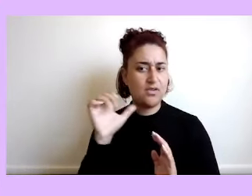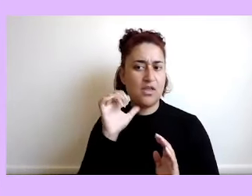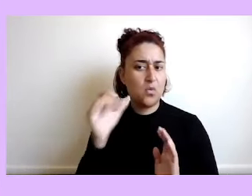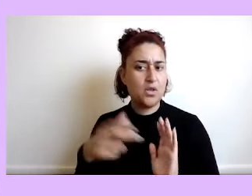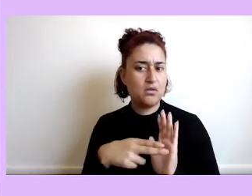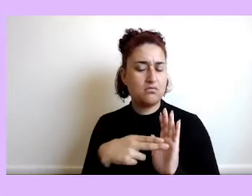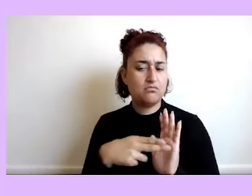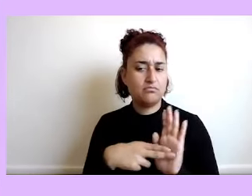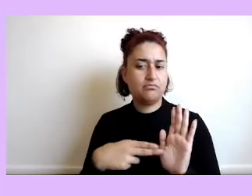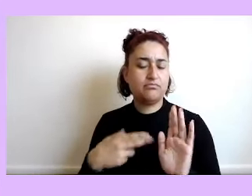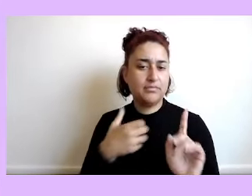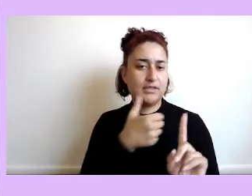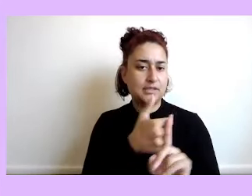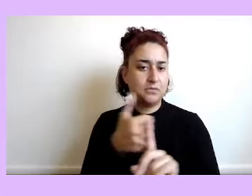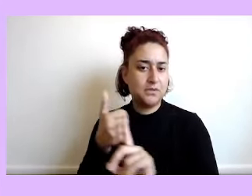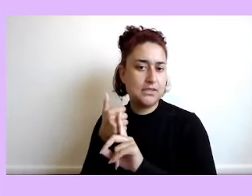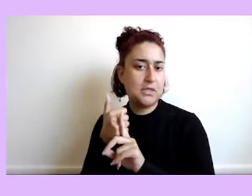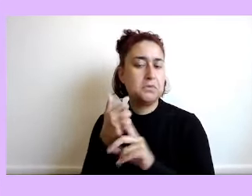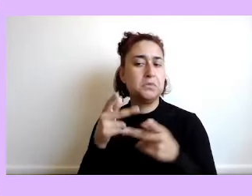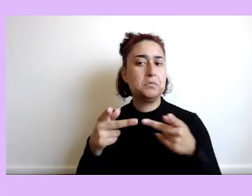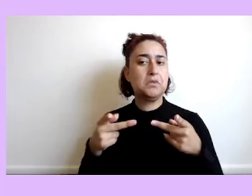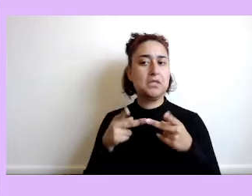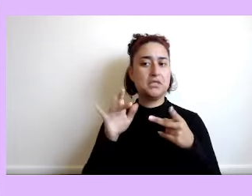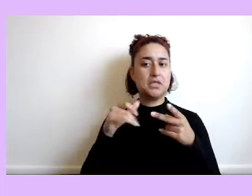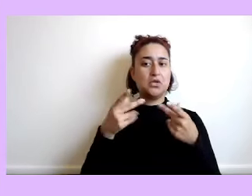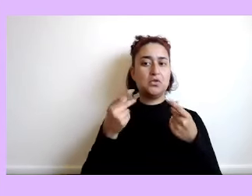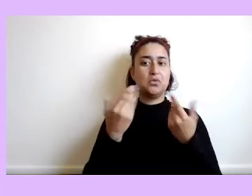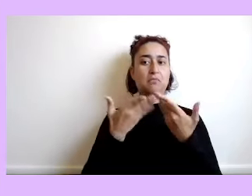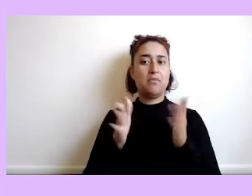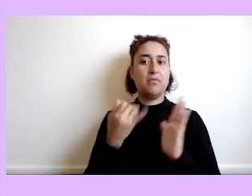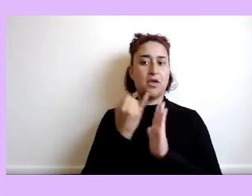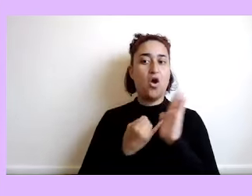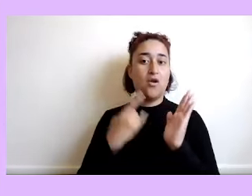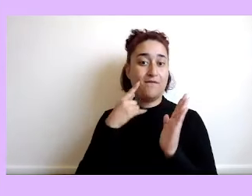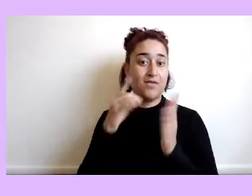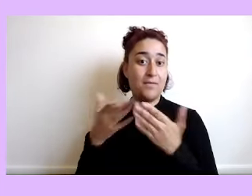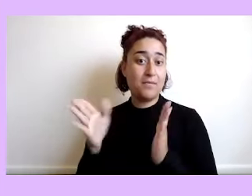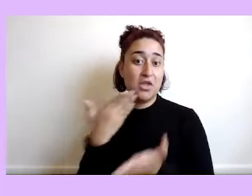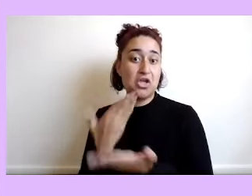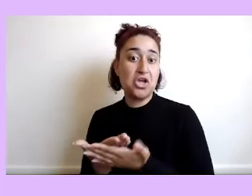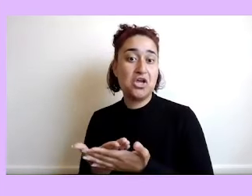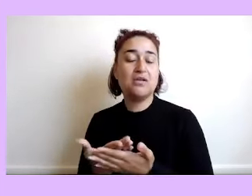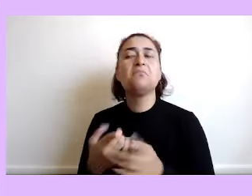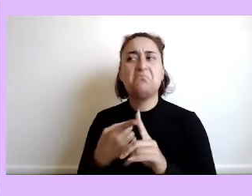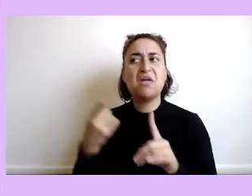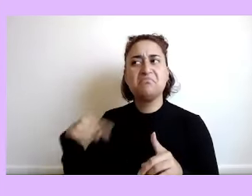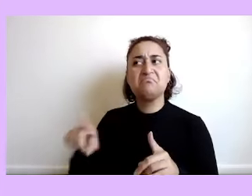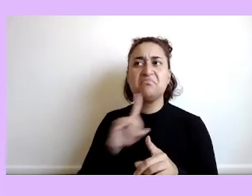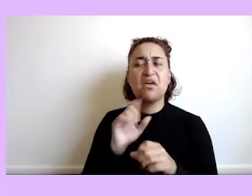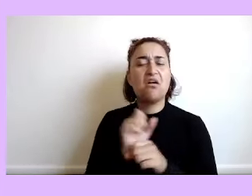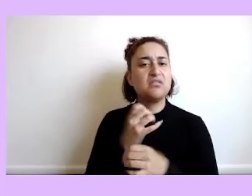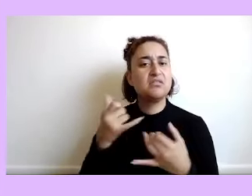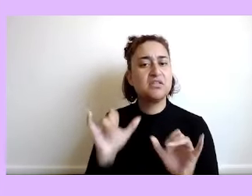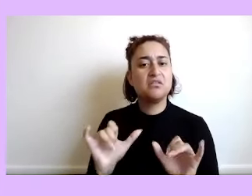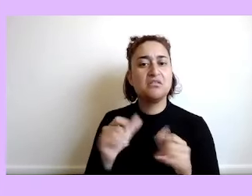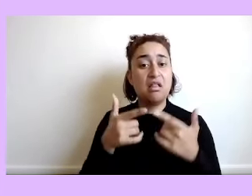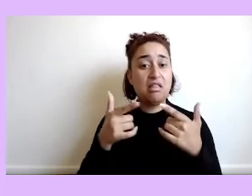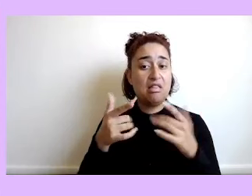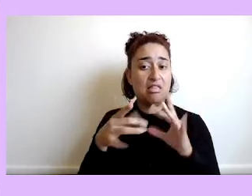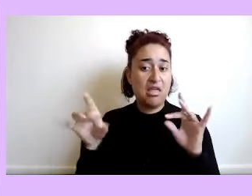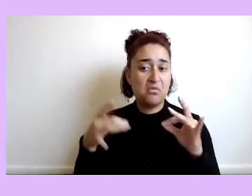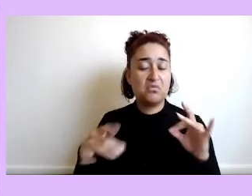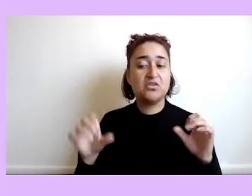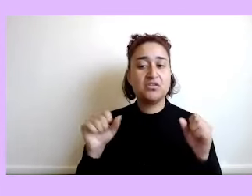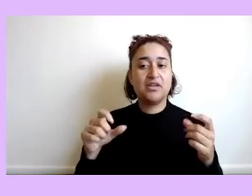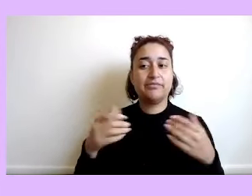themselves necessarily places that are doing public art as public good, but they are, right? Like, language can also divide us in a